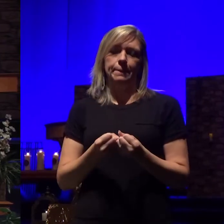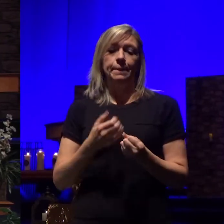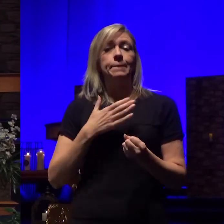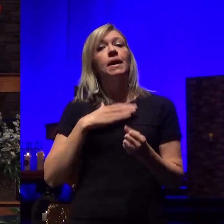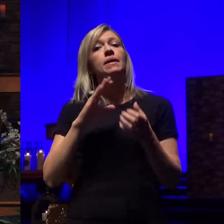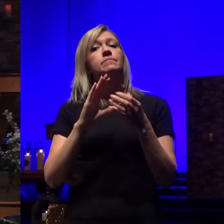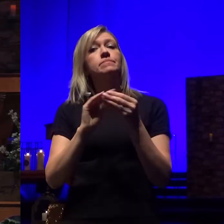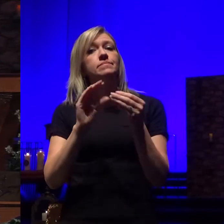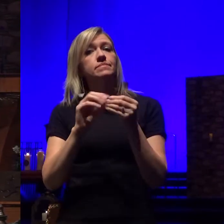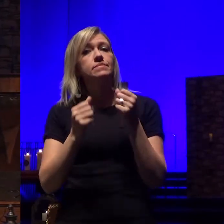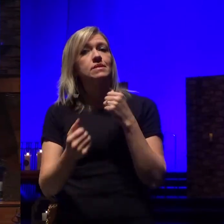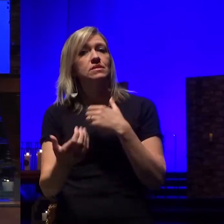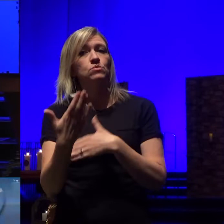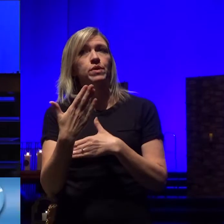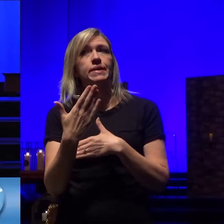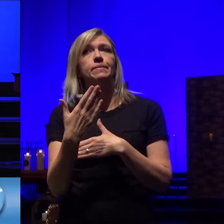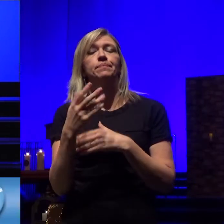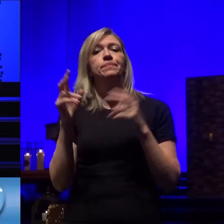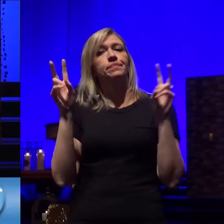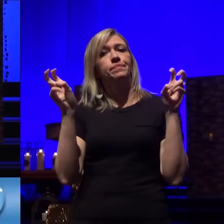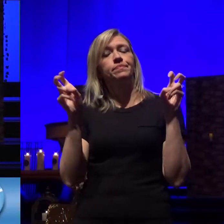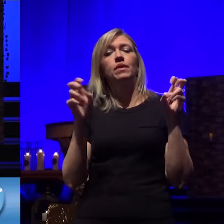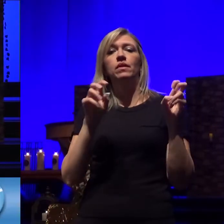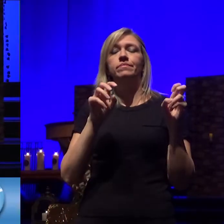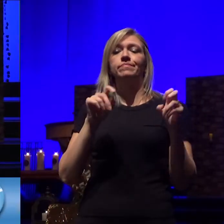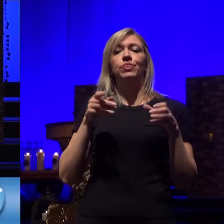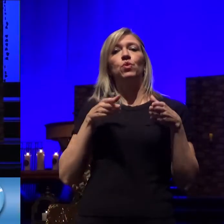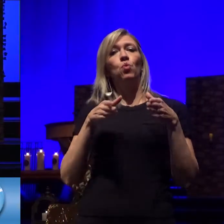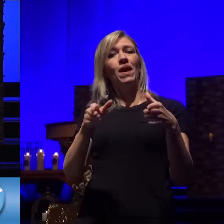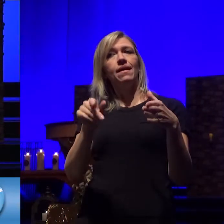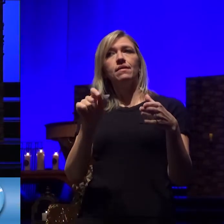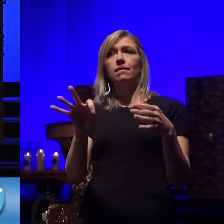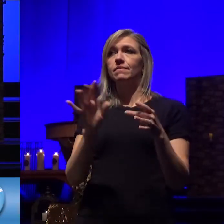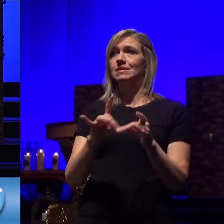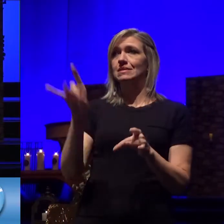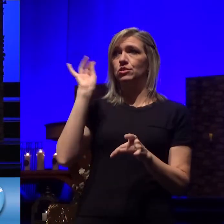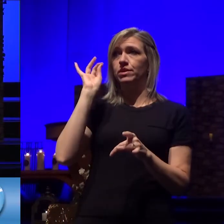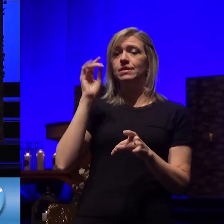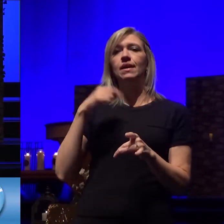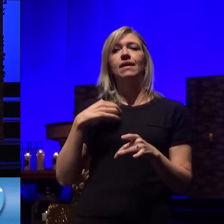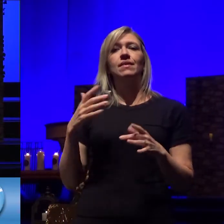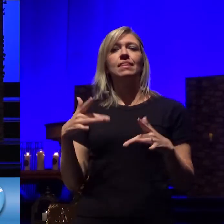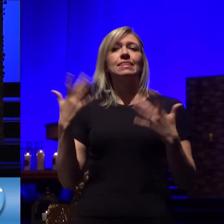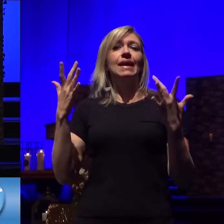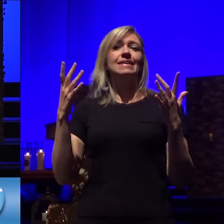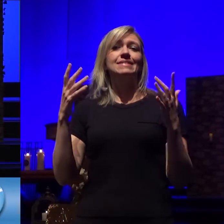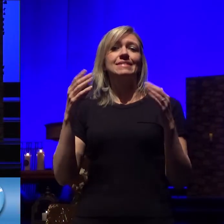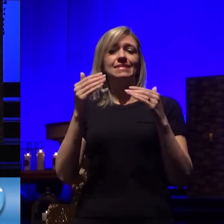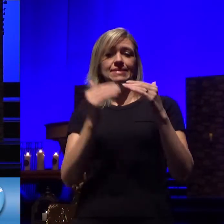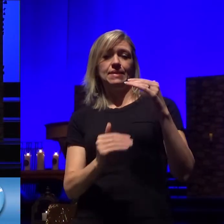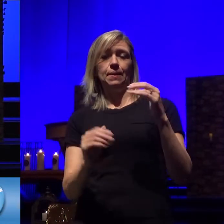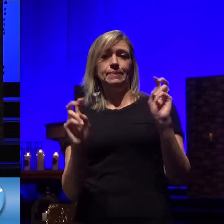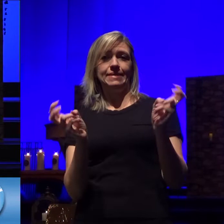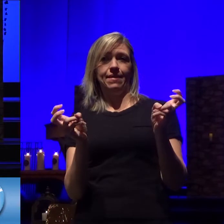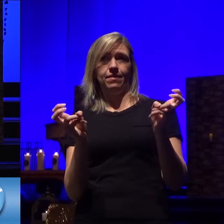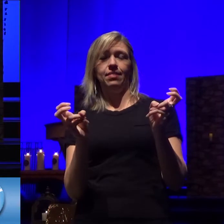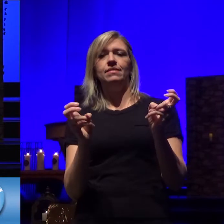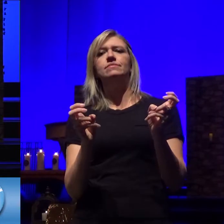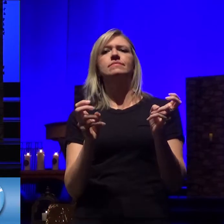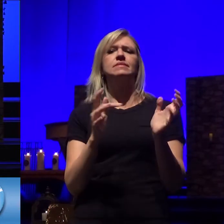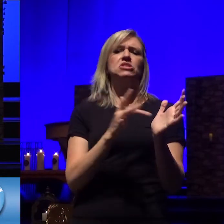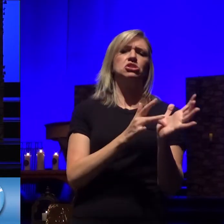My message today is the way of the spirit, and I have a lighthearted subtitle